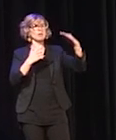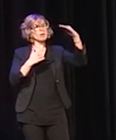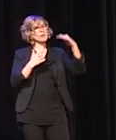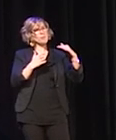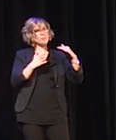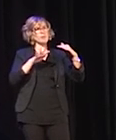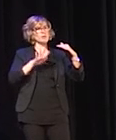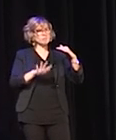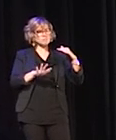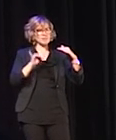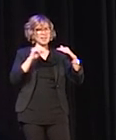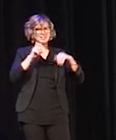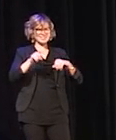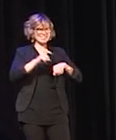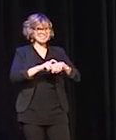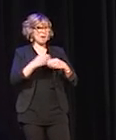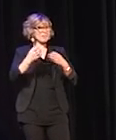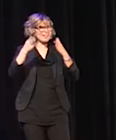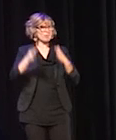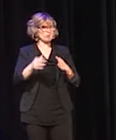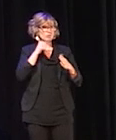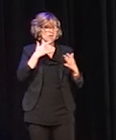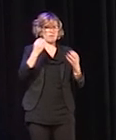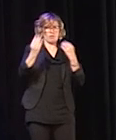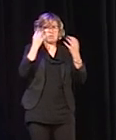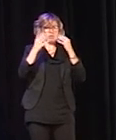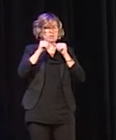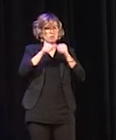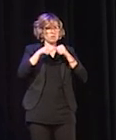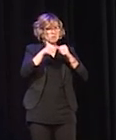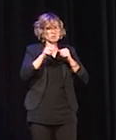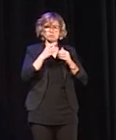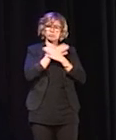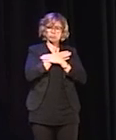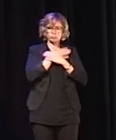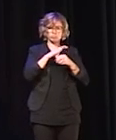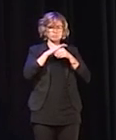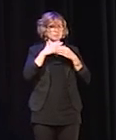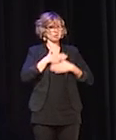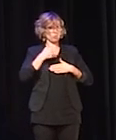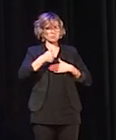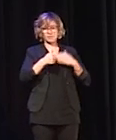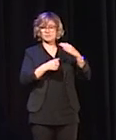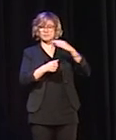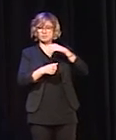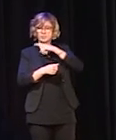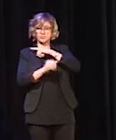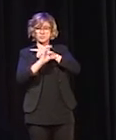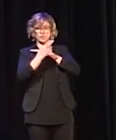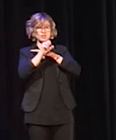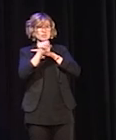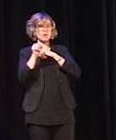time? Like, what's, you know, maybe just give them a moment just to enjoy themselves. The chess scene is a reorienting scene because there are